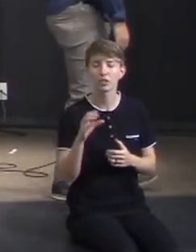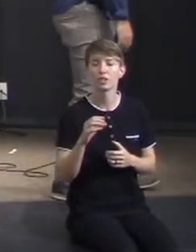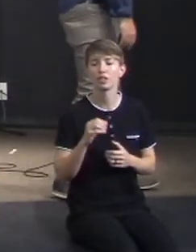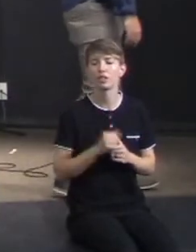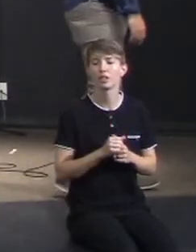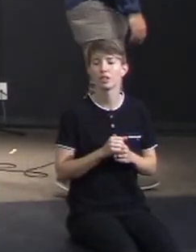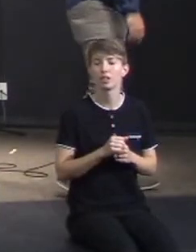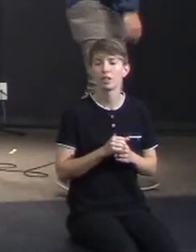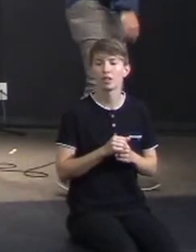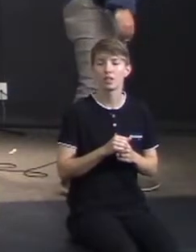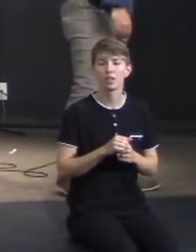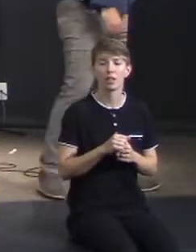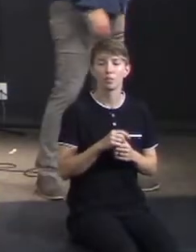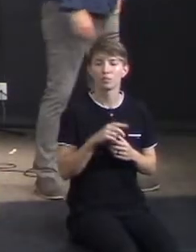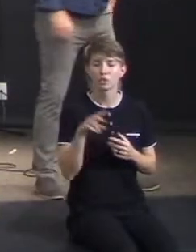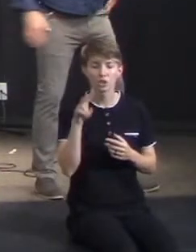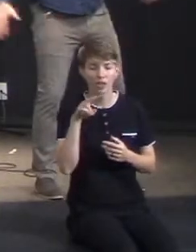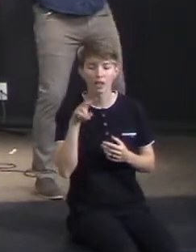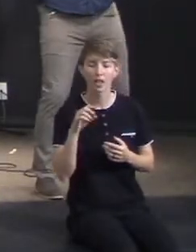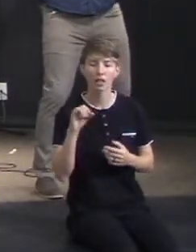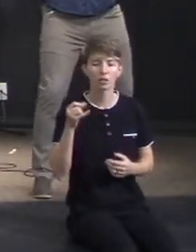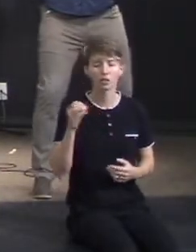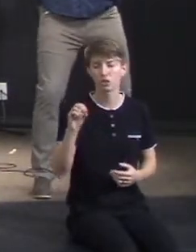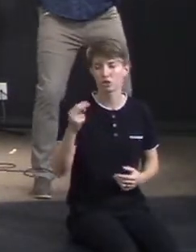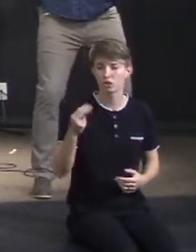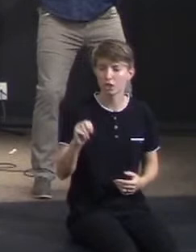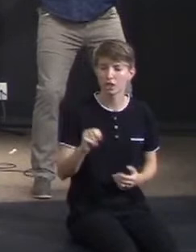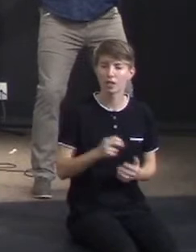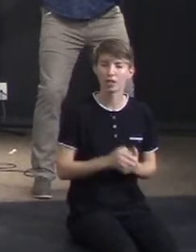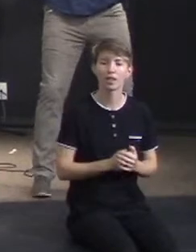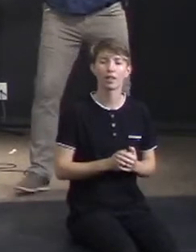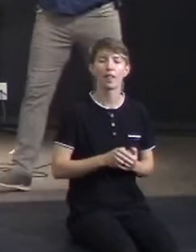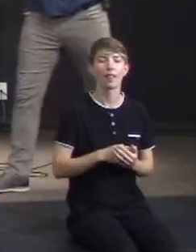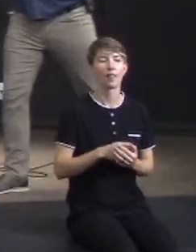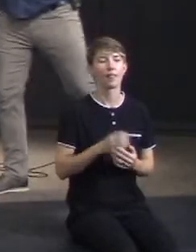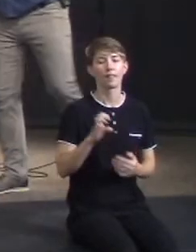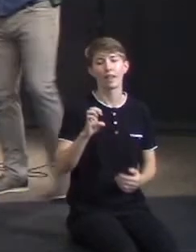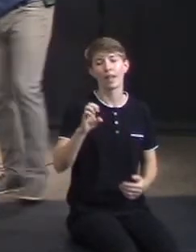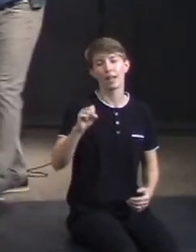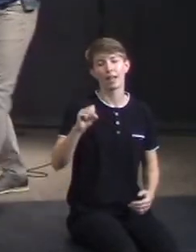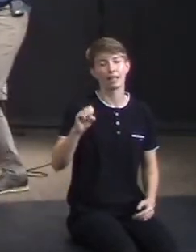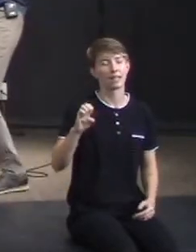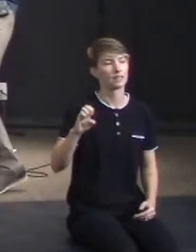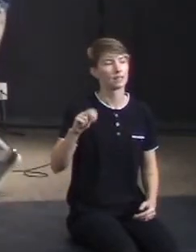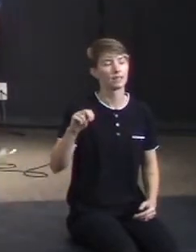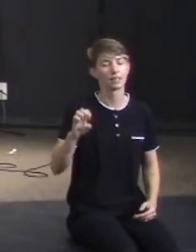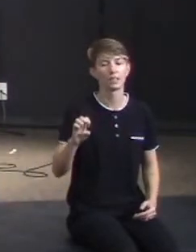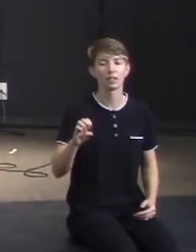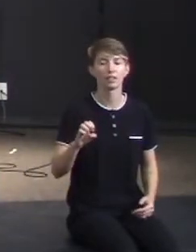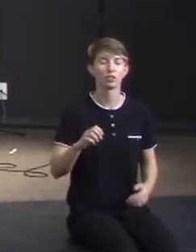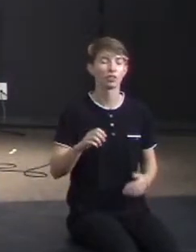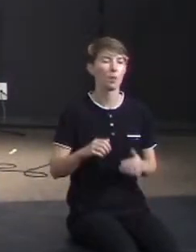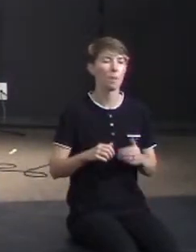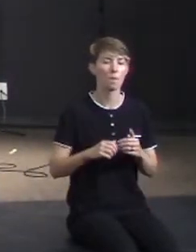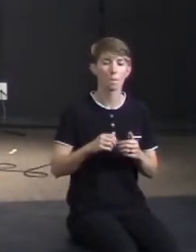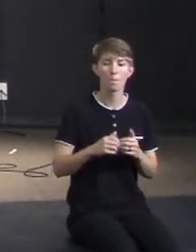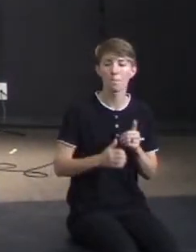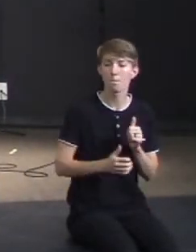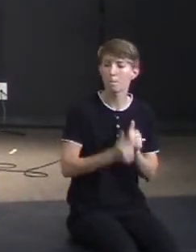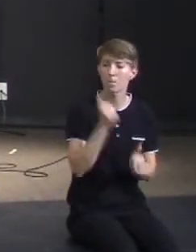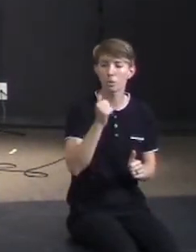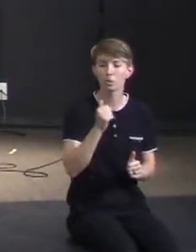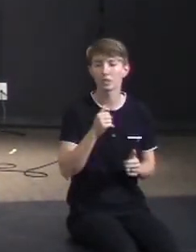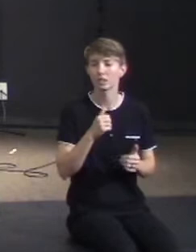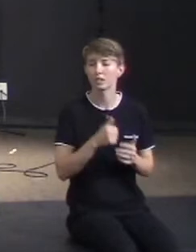out. The Essenes, which were the most extreme, that don't make the pages of the Bible because they were so withdrawn